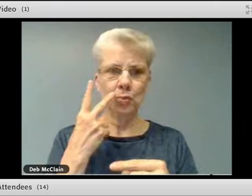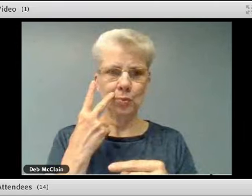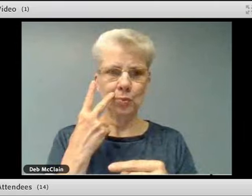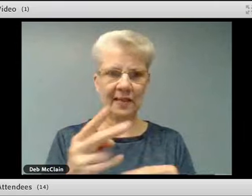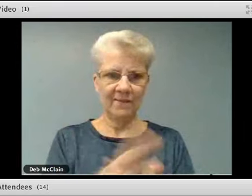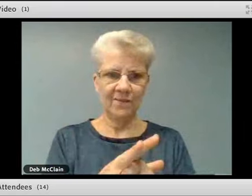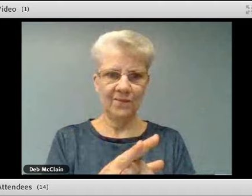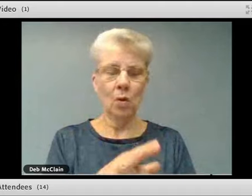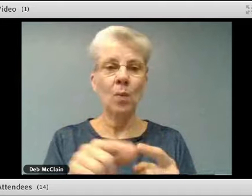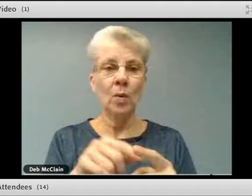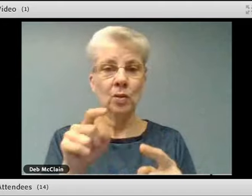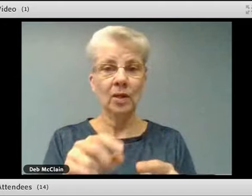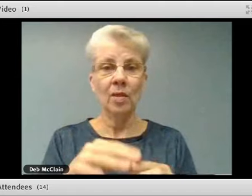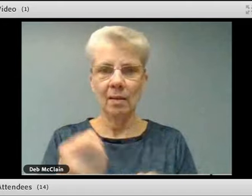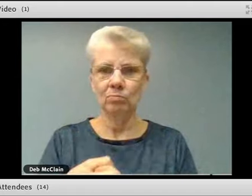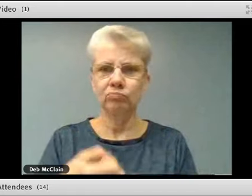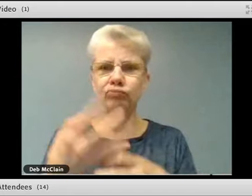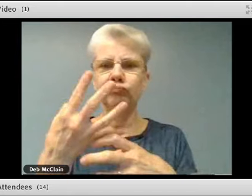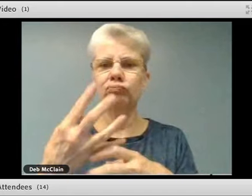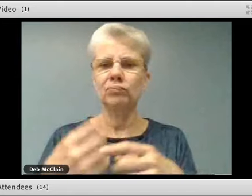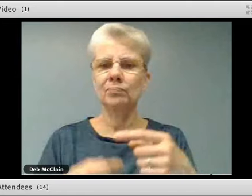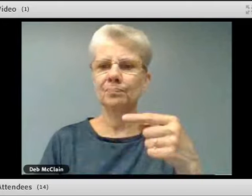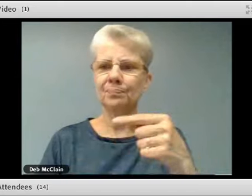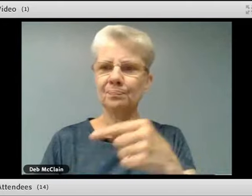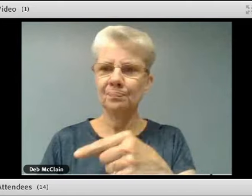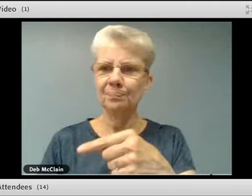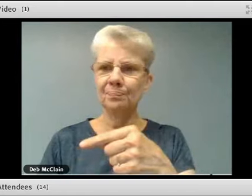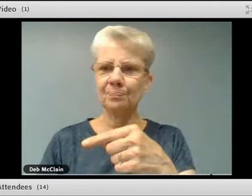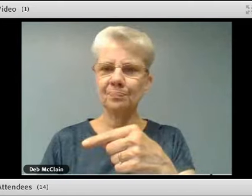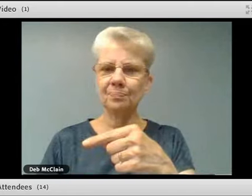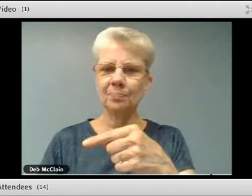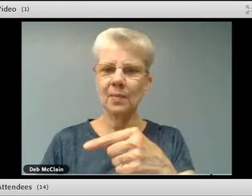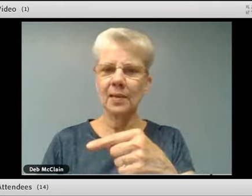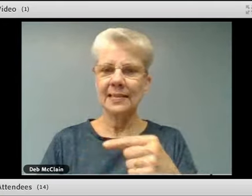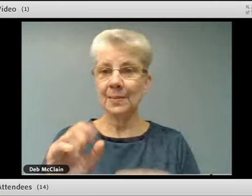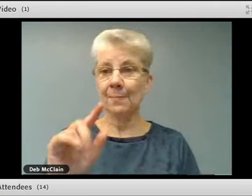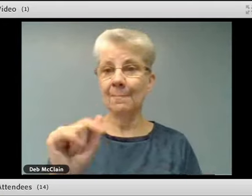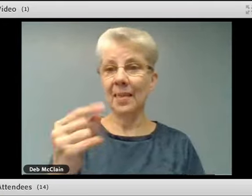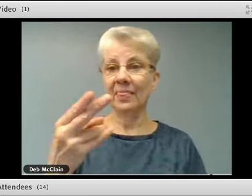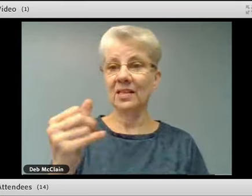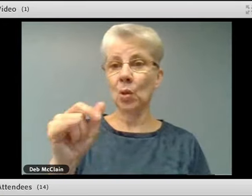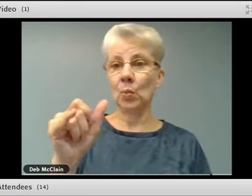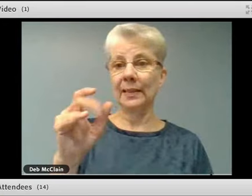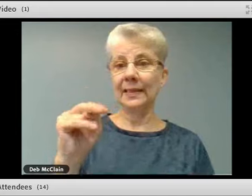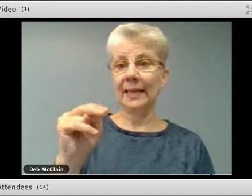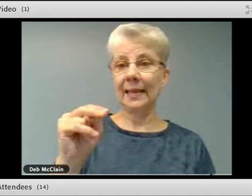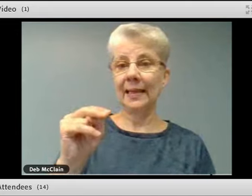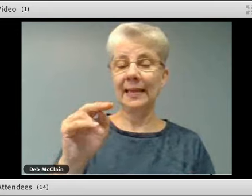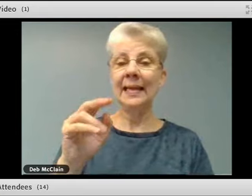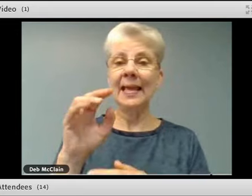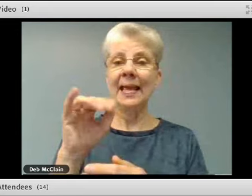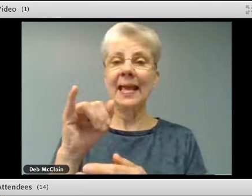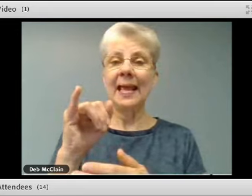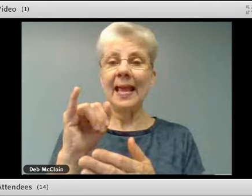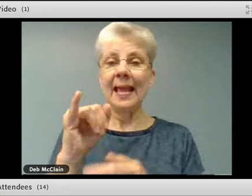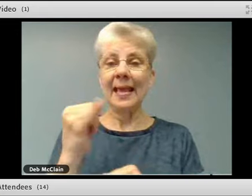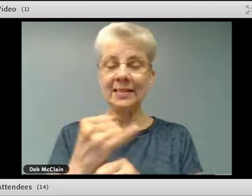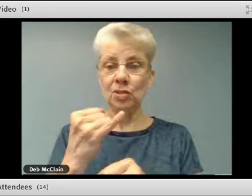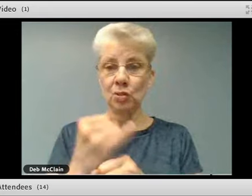once you click on that, it will take you to the Smithsonian Institution's digital collections page. So it will always take